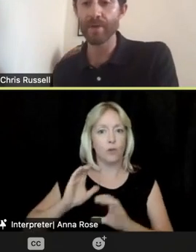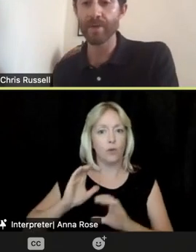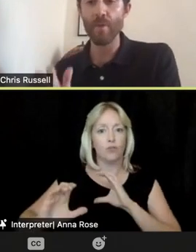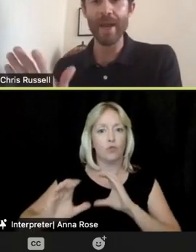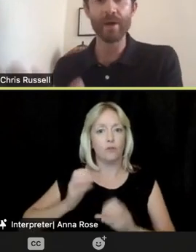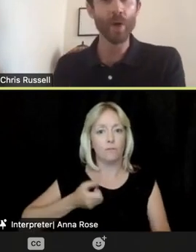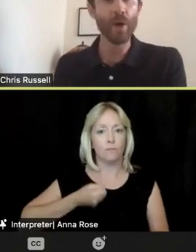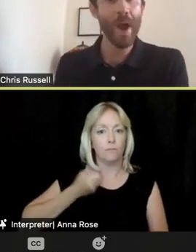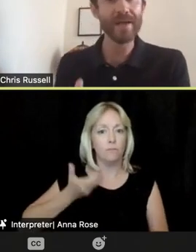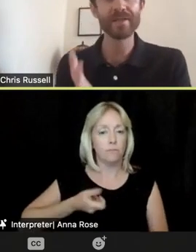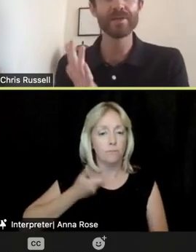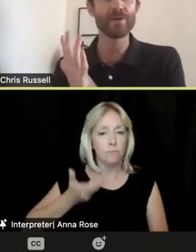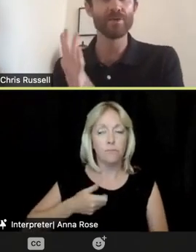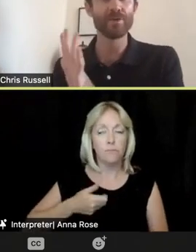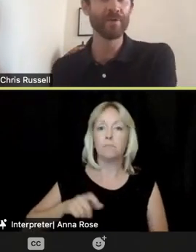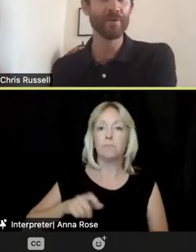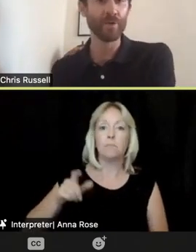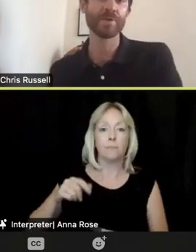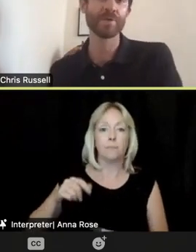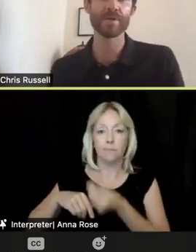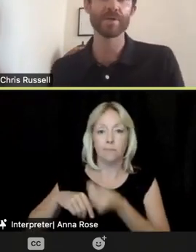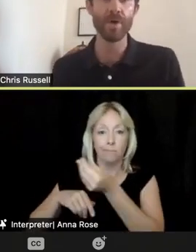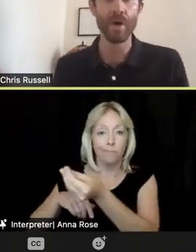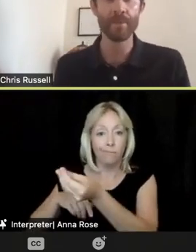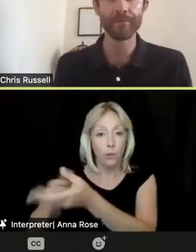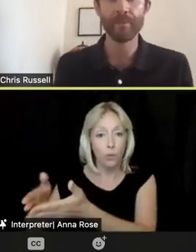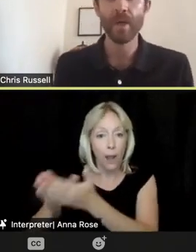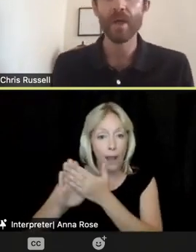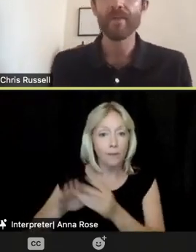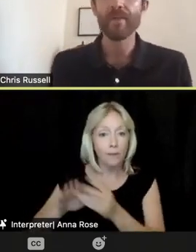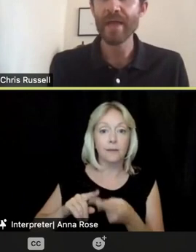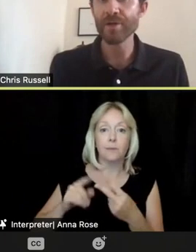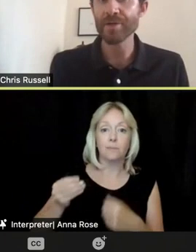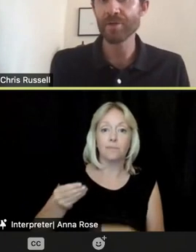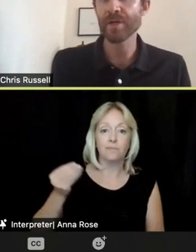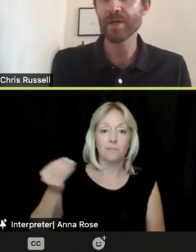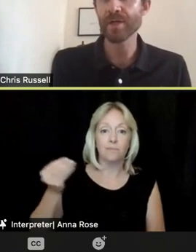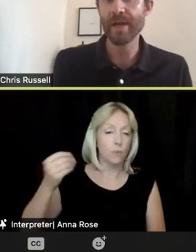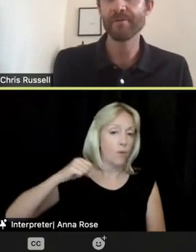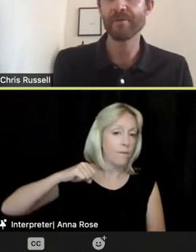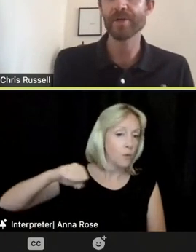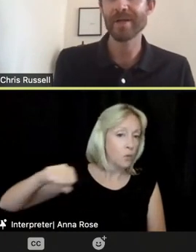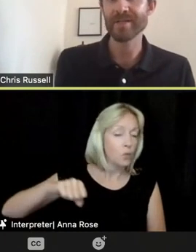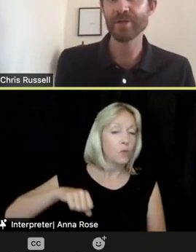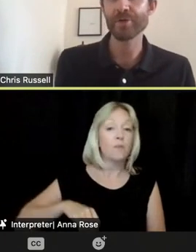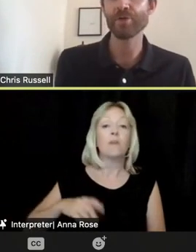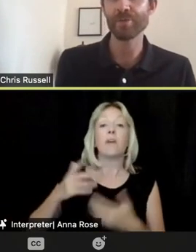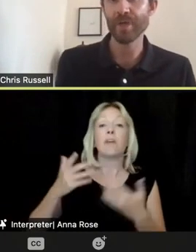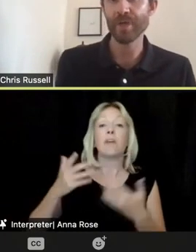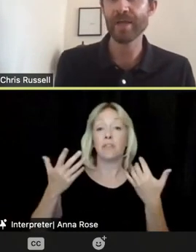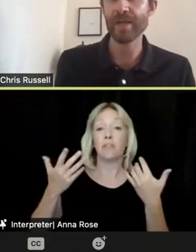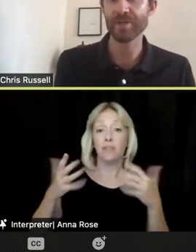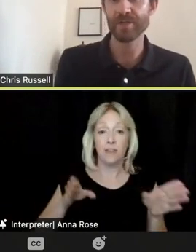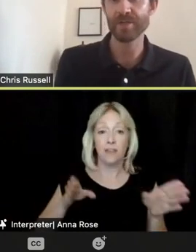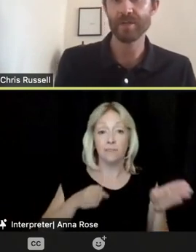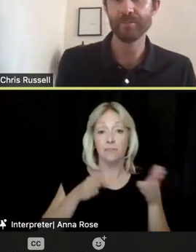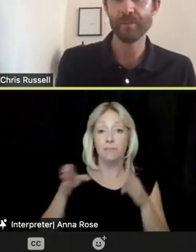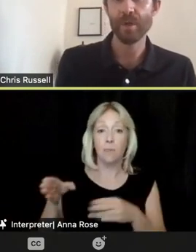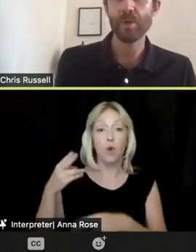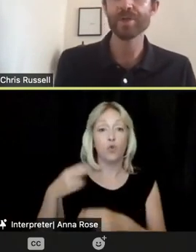to make a request, to refuse, and so on, then your student is ready for a transitional